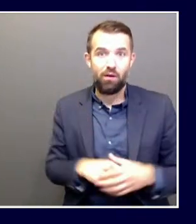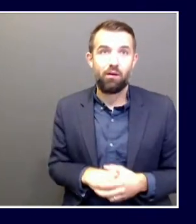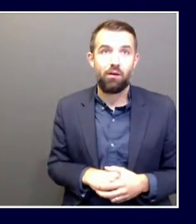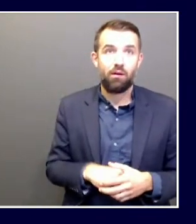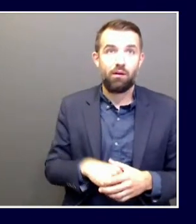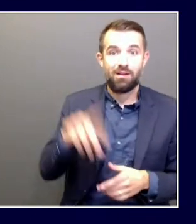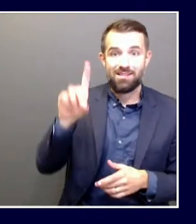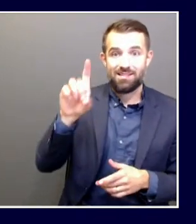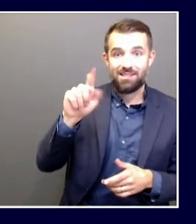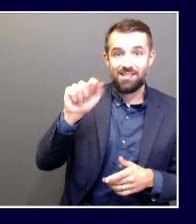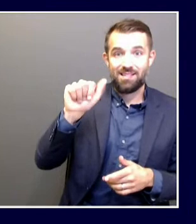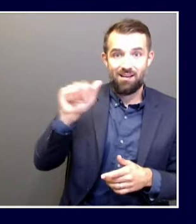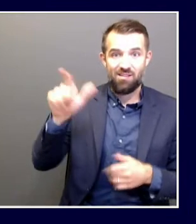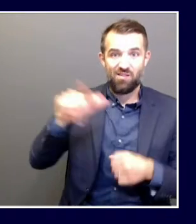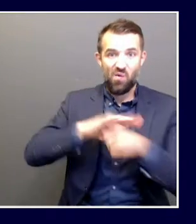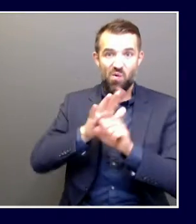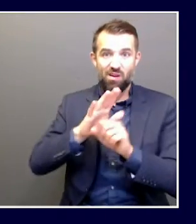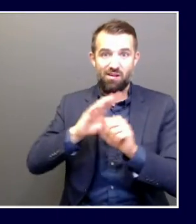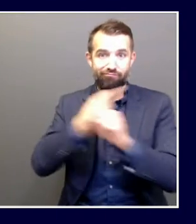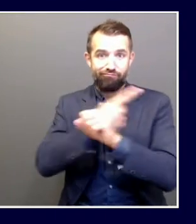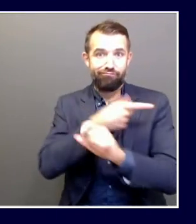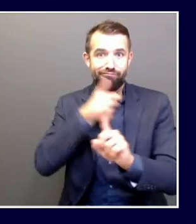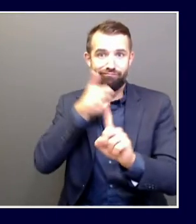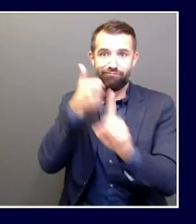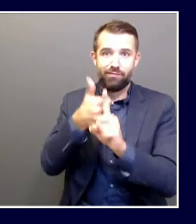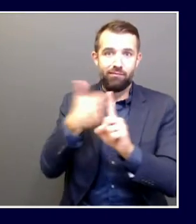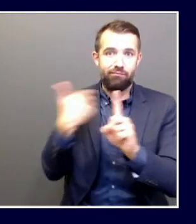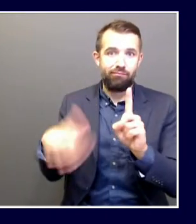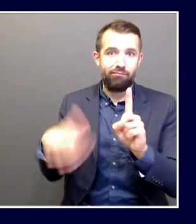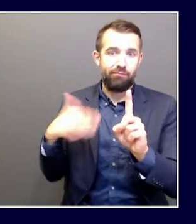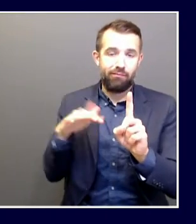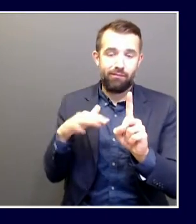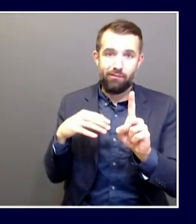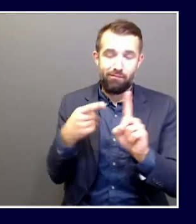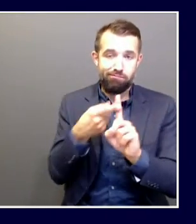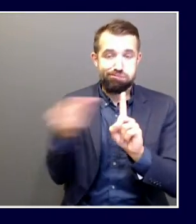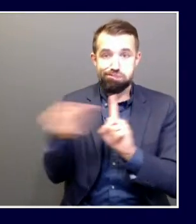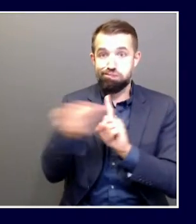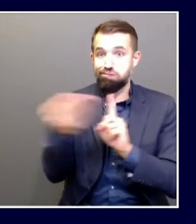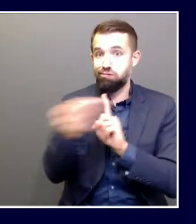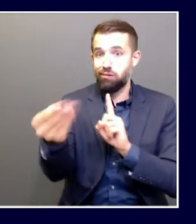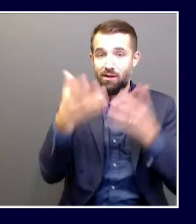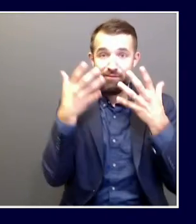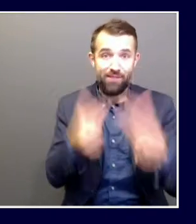face coverings in public settings, we have supported the US CDC